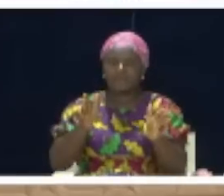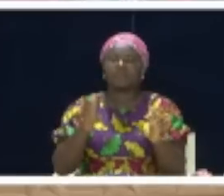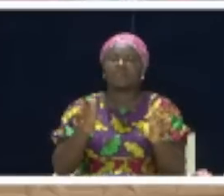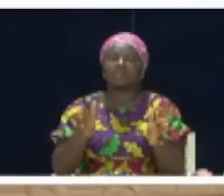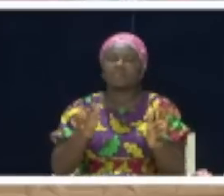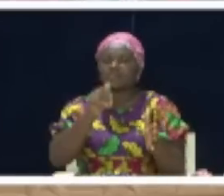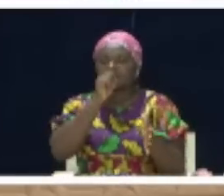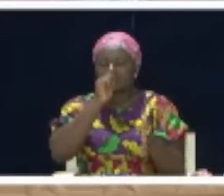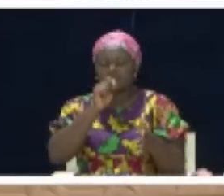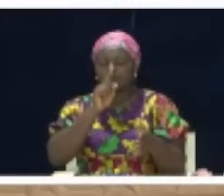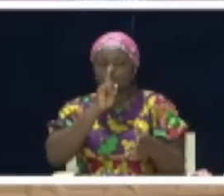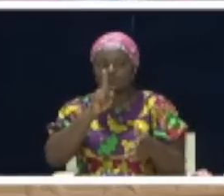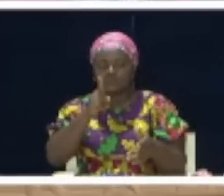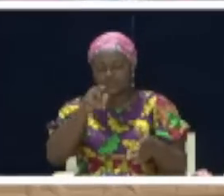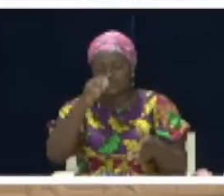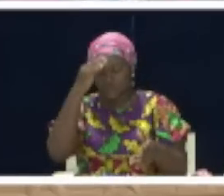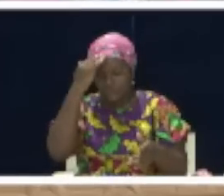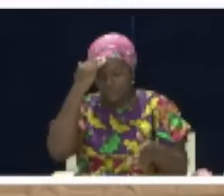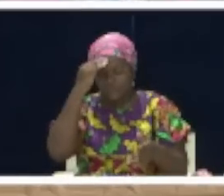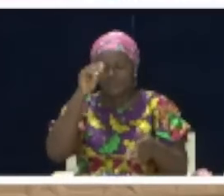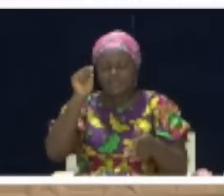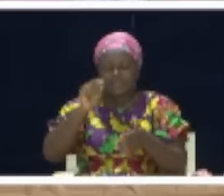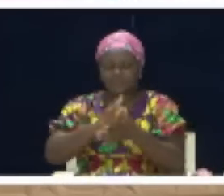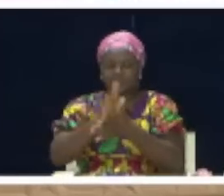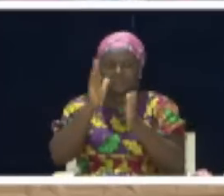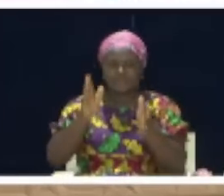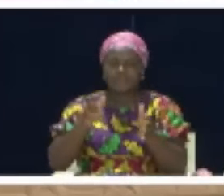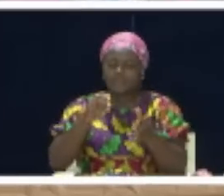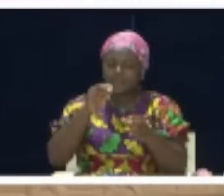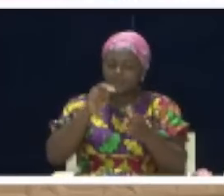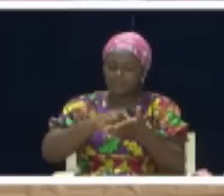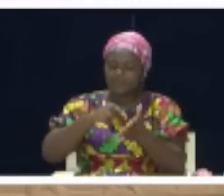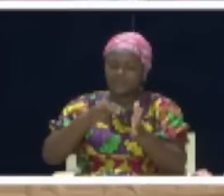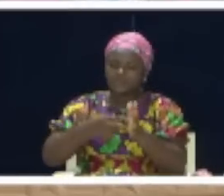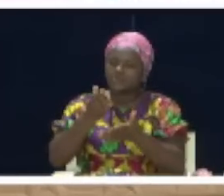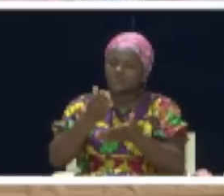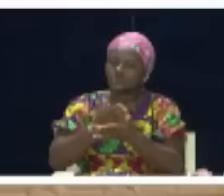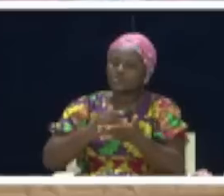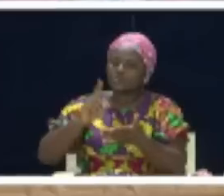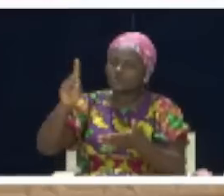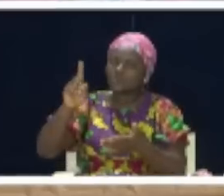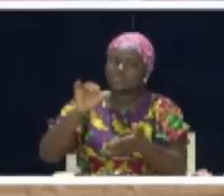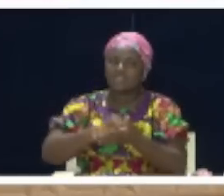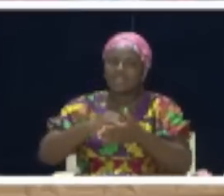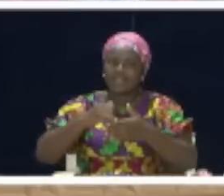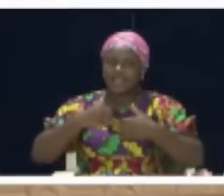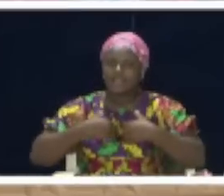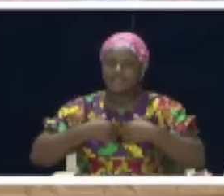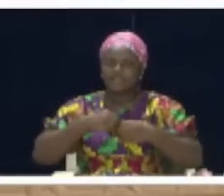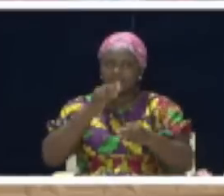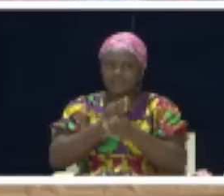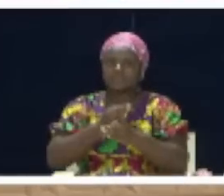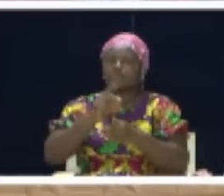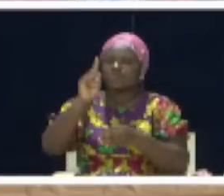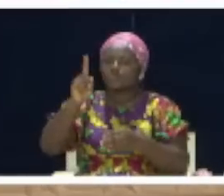I'm sure you know a believer means one who has faith, one who believes.